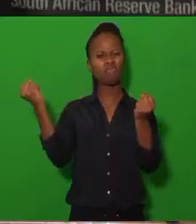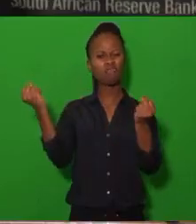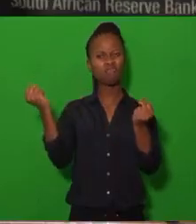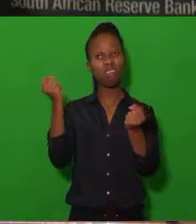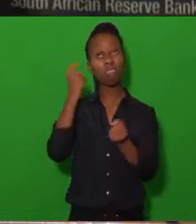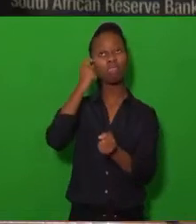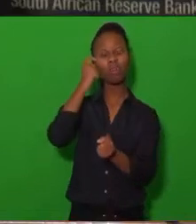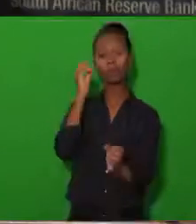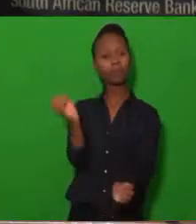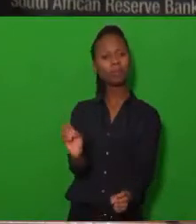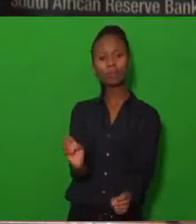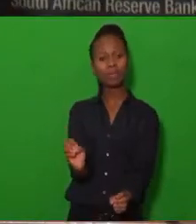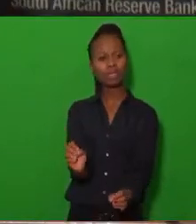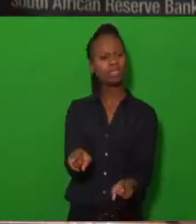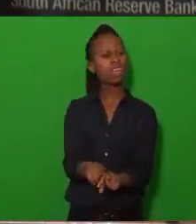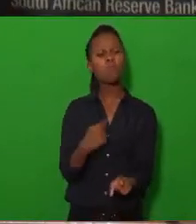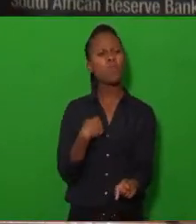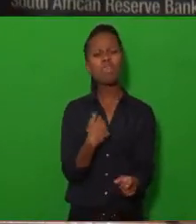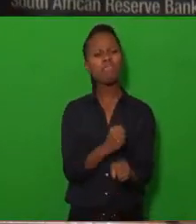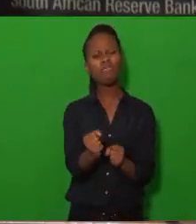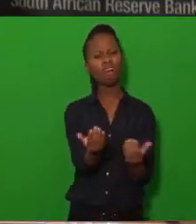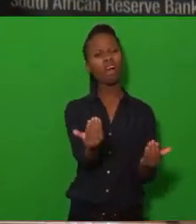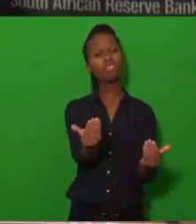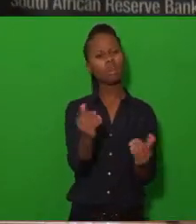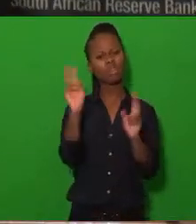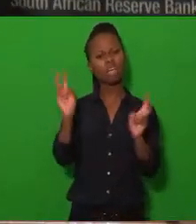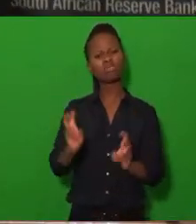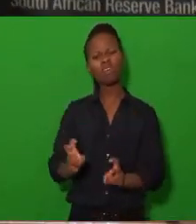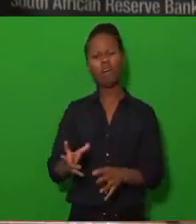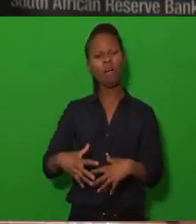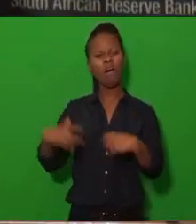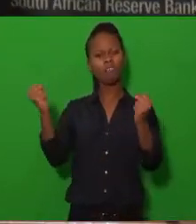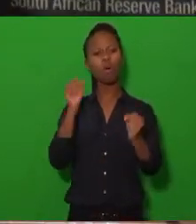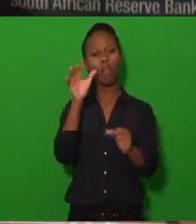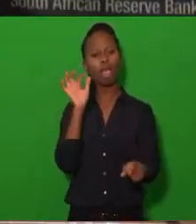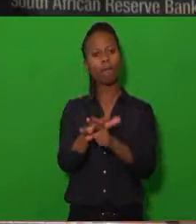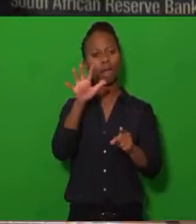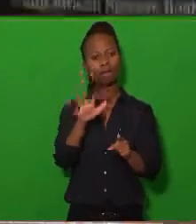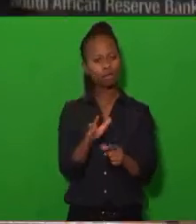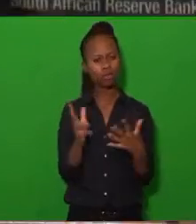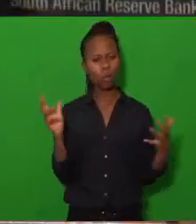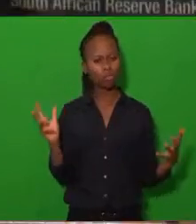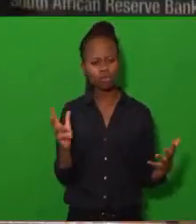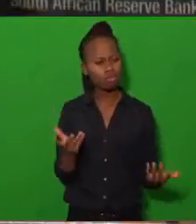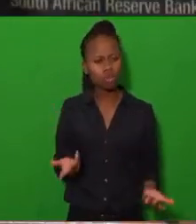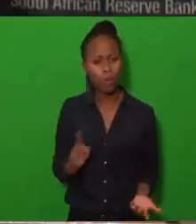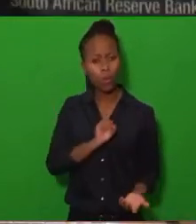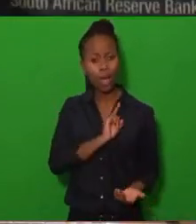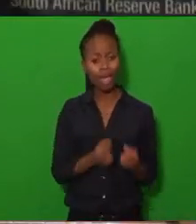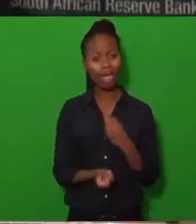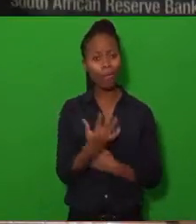not expect that load shedding would have had such a big impact on the fourth quarter because it came in